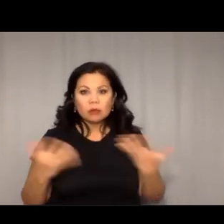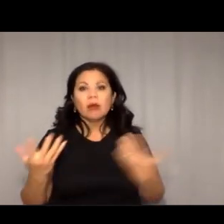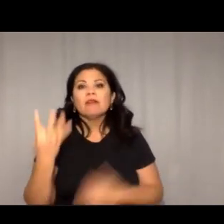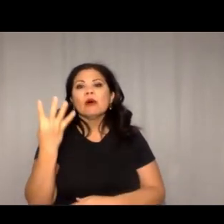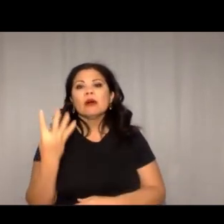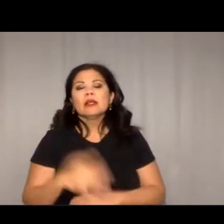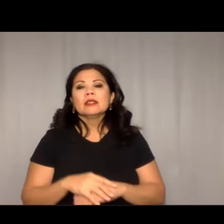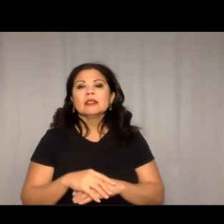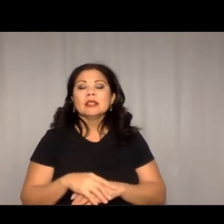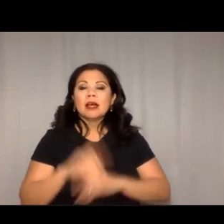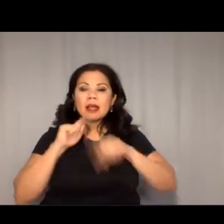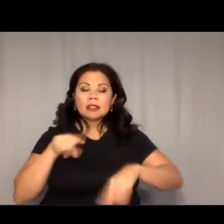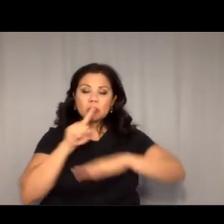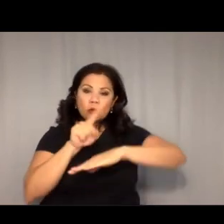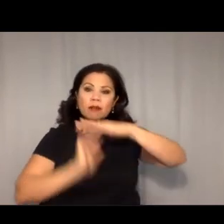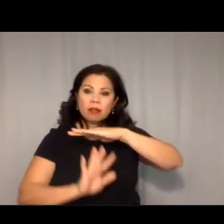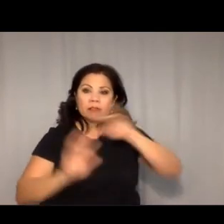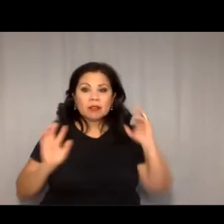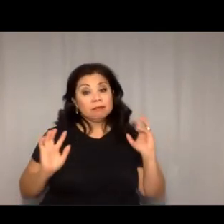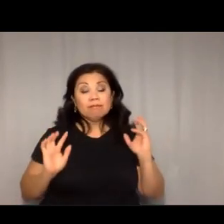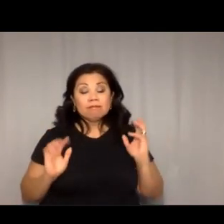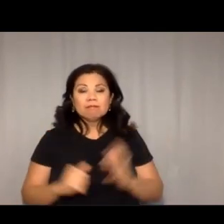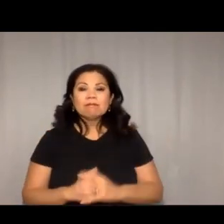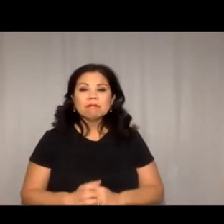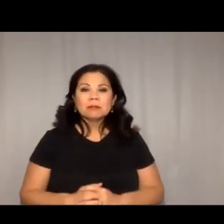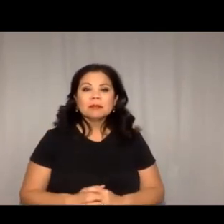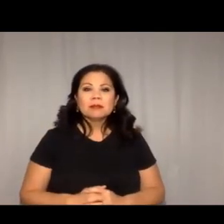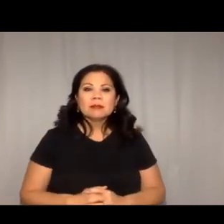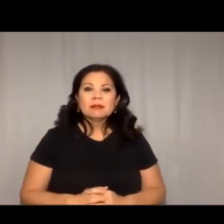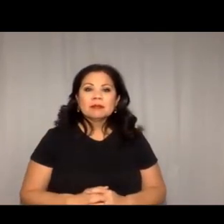I get 1/5. There we go.